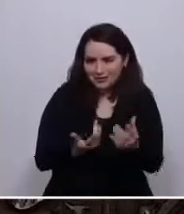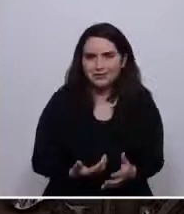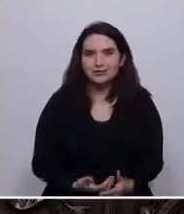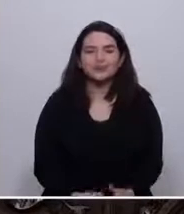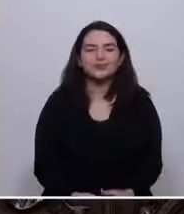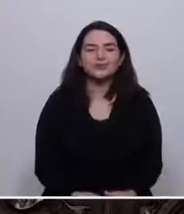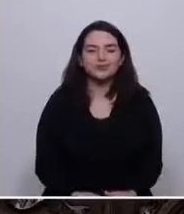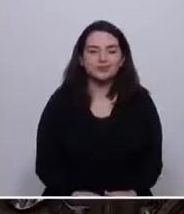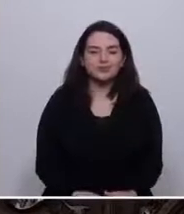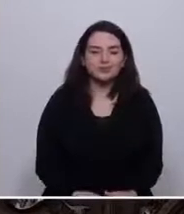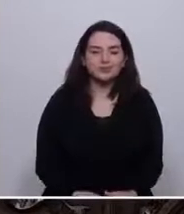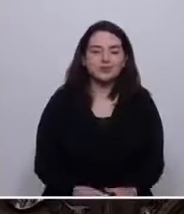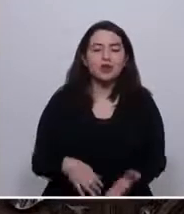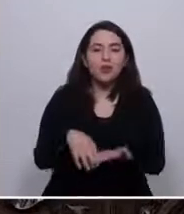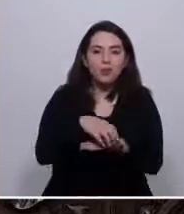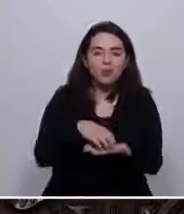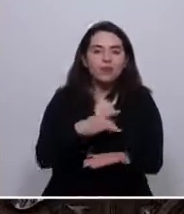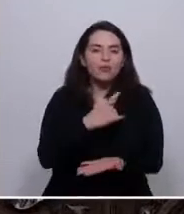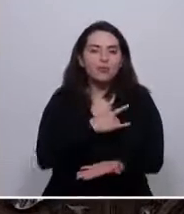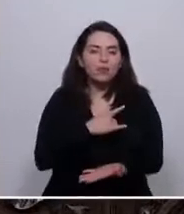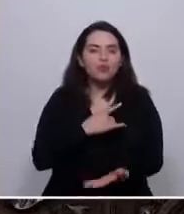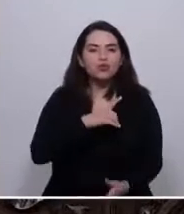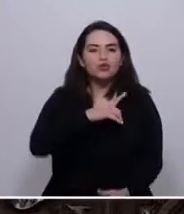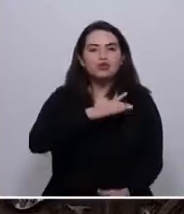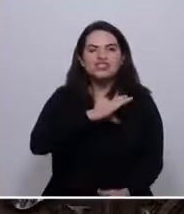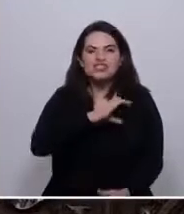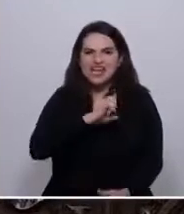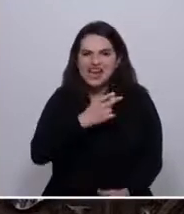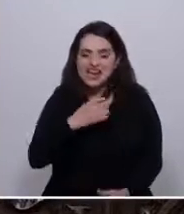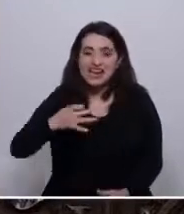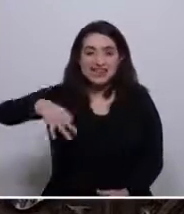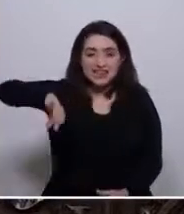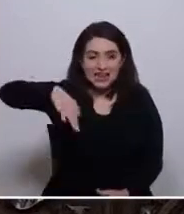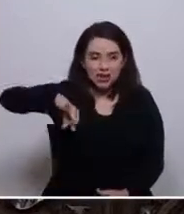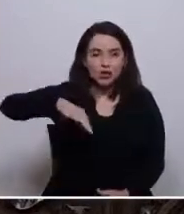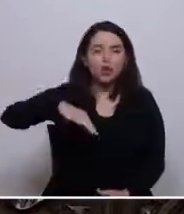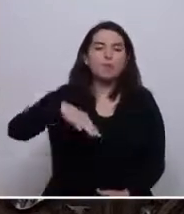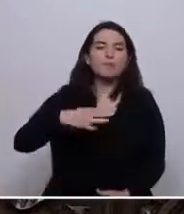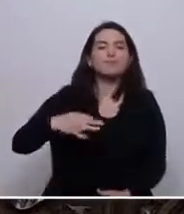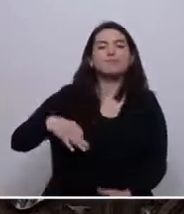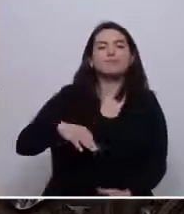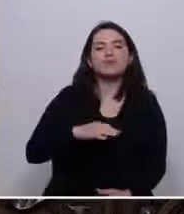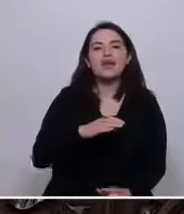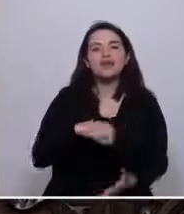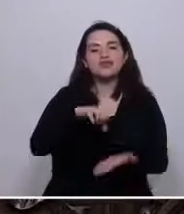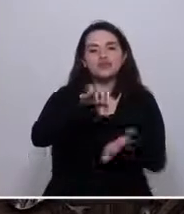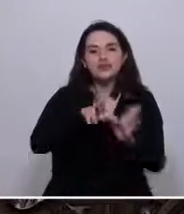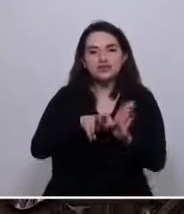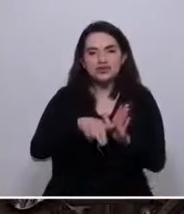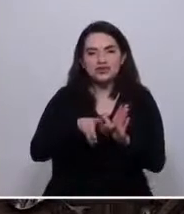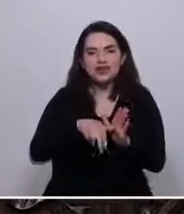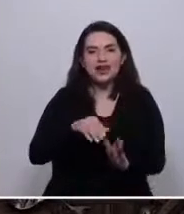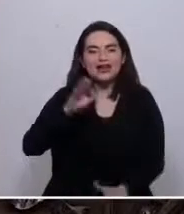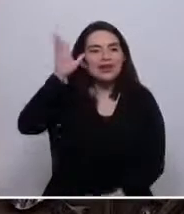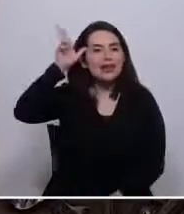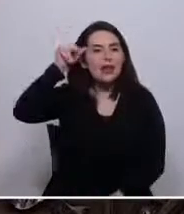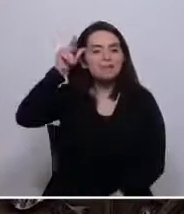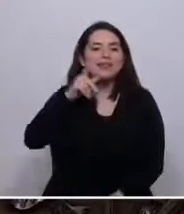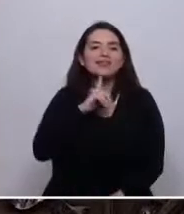There are the comuns of Maipú, Cerrillo, Pubahuel, Estación Central, Colina, Lampa y Tiltil.